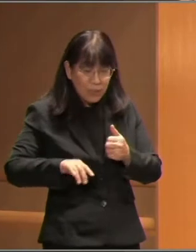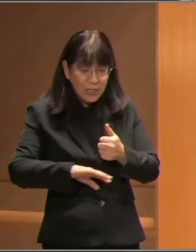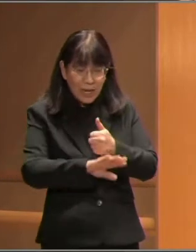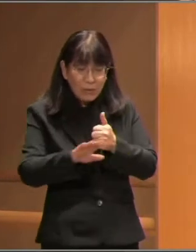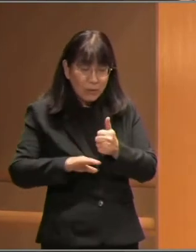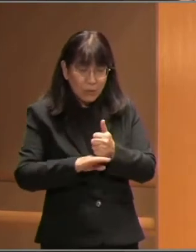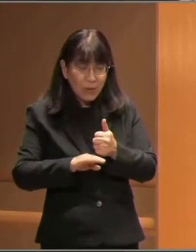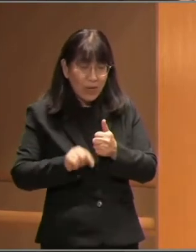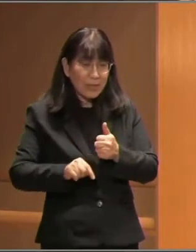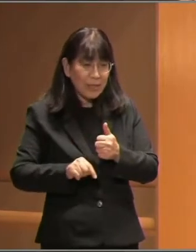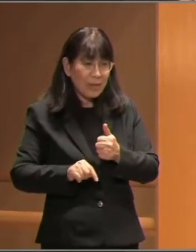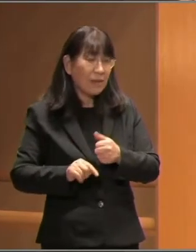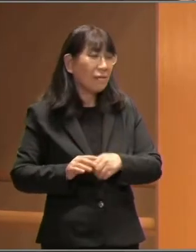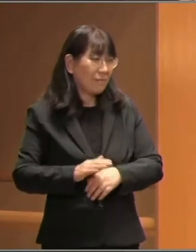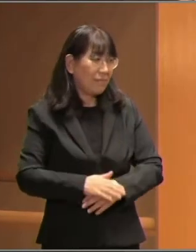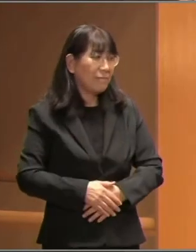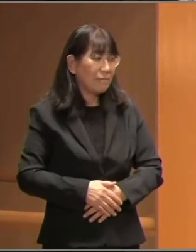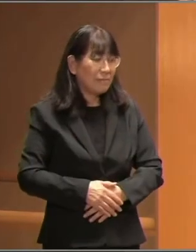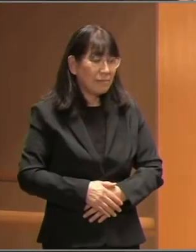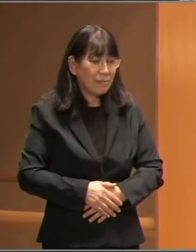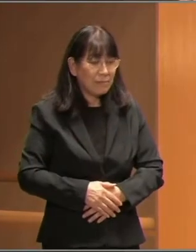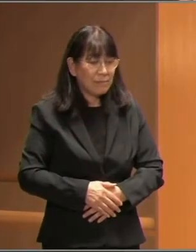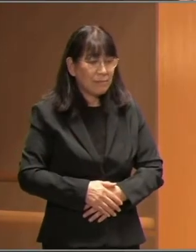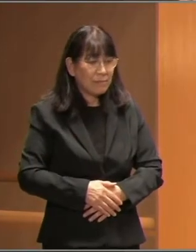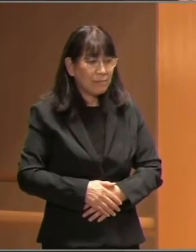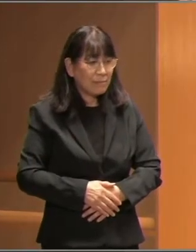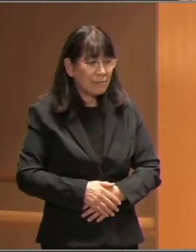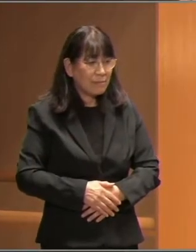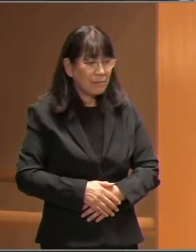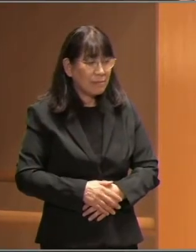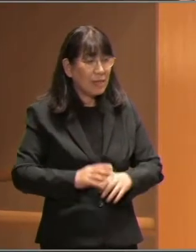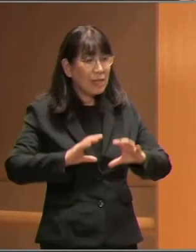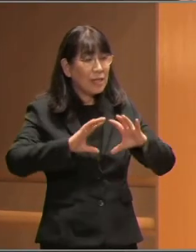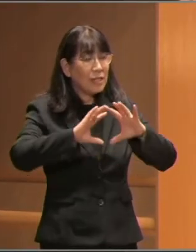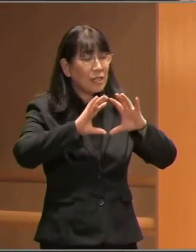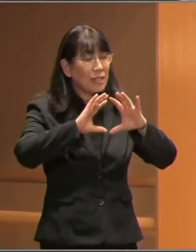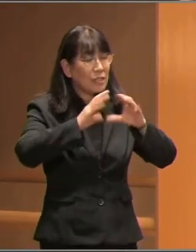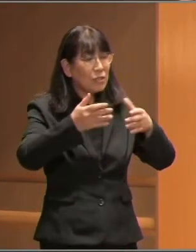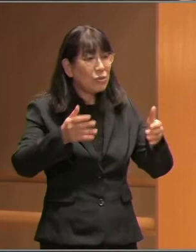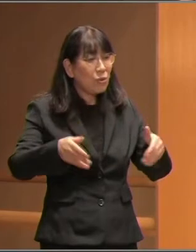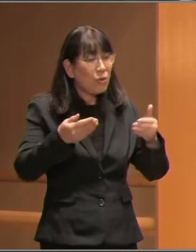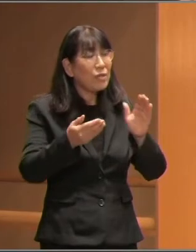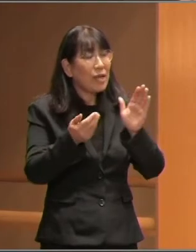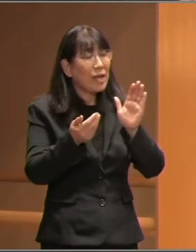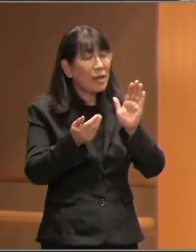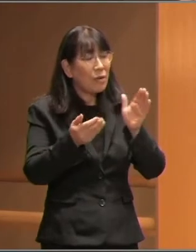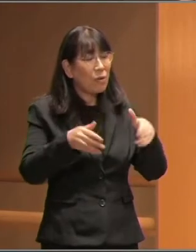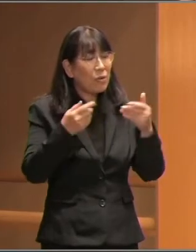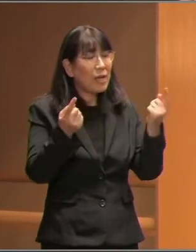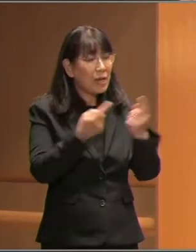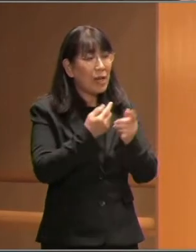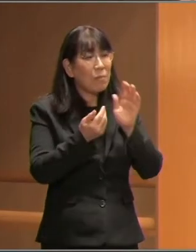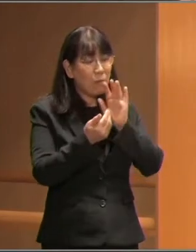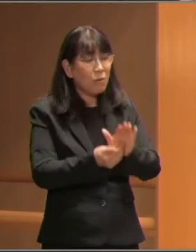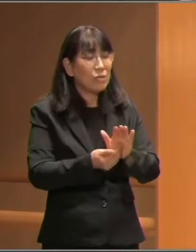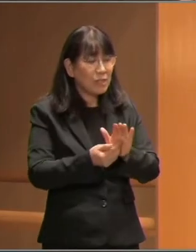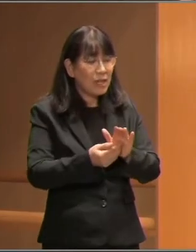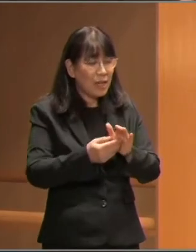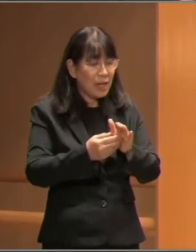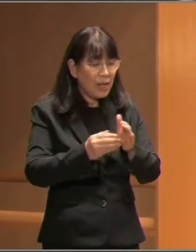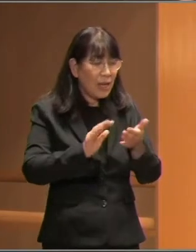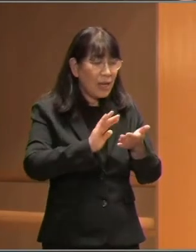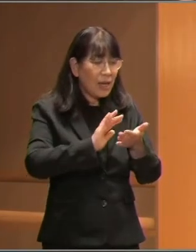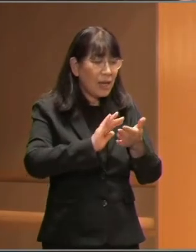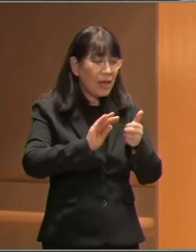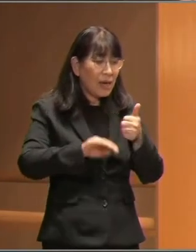and MOE. And then we would actually use it for automobiles. So